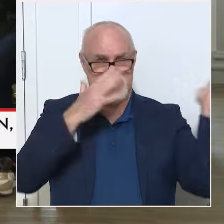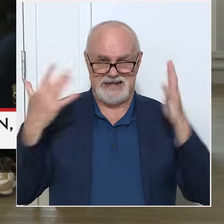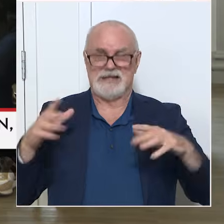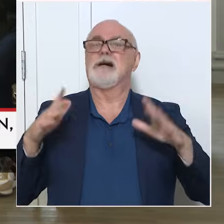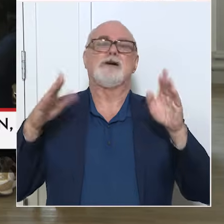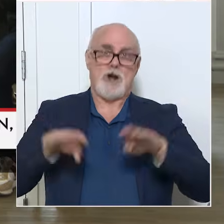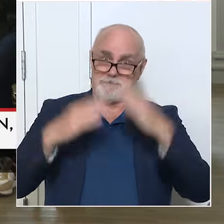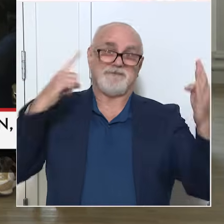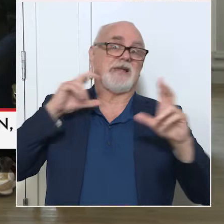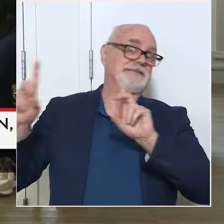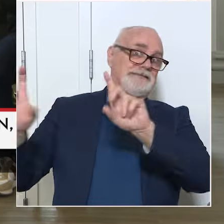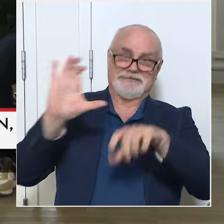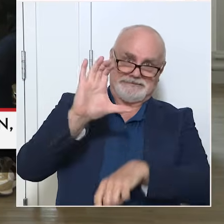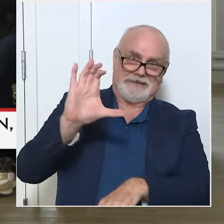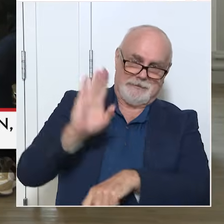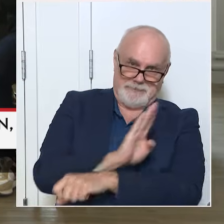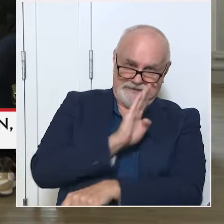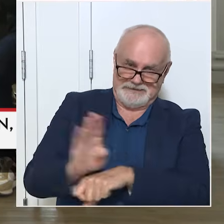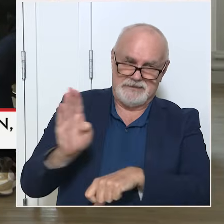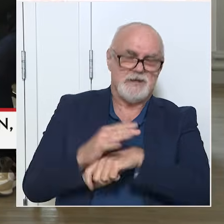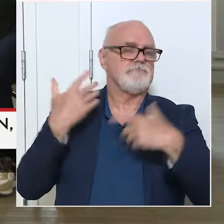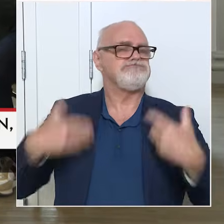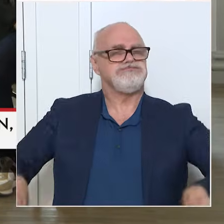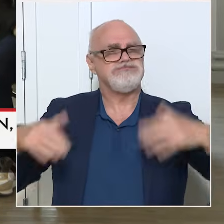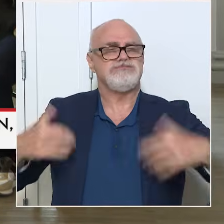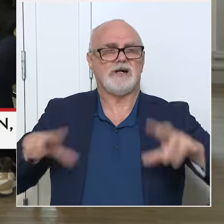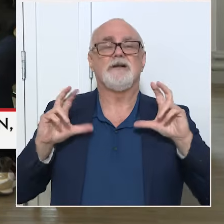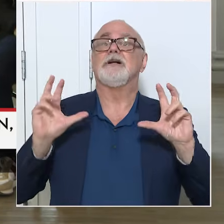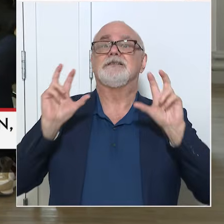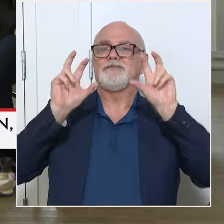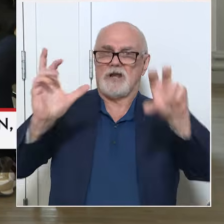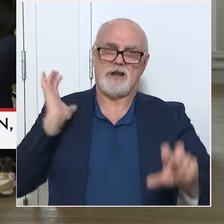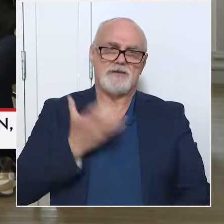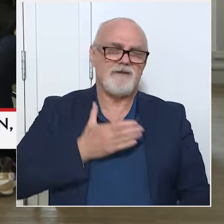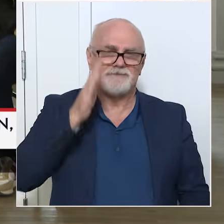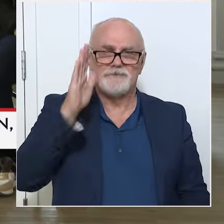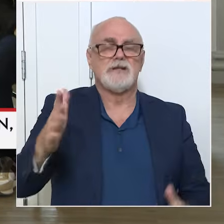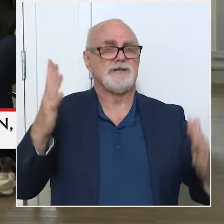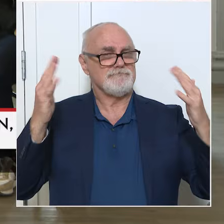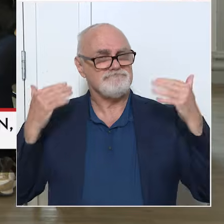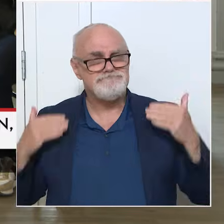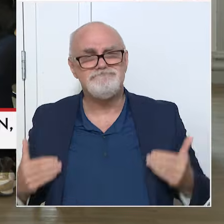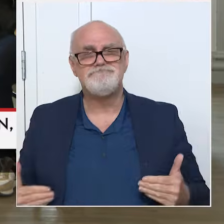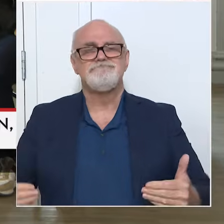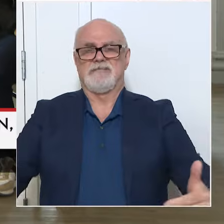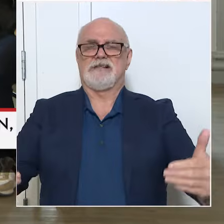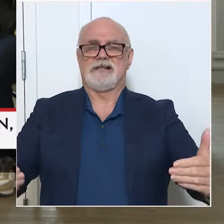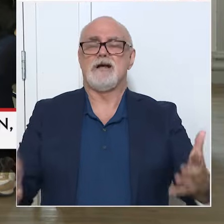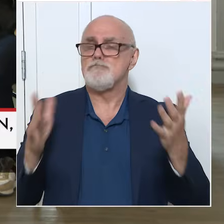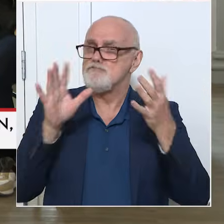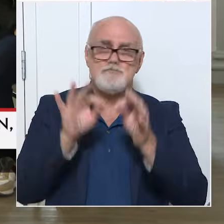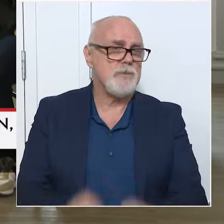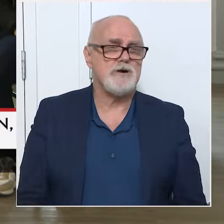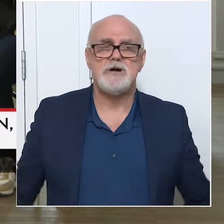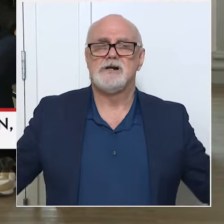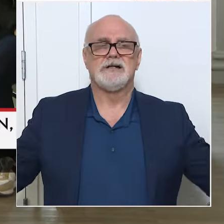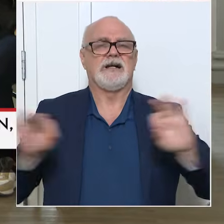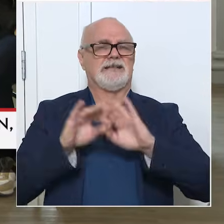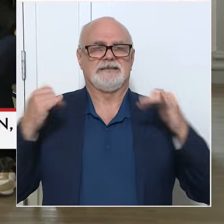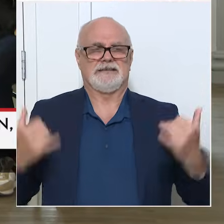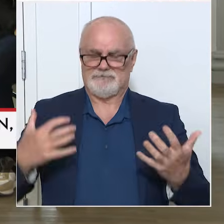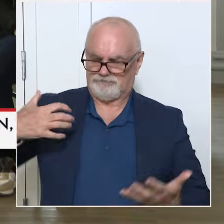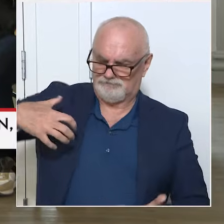So we are investing in our future. We're ready to go. And it's so important, especially now with